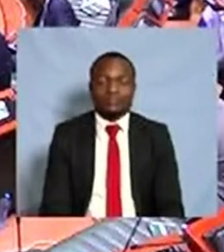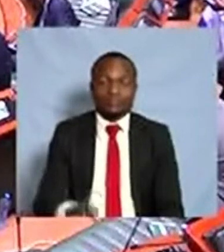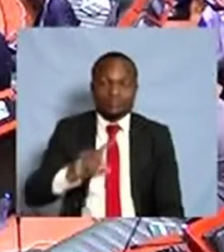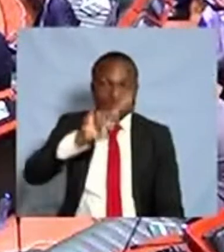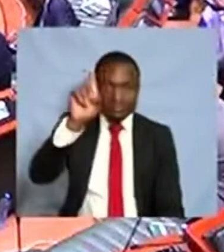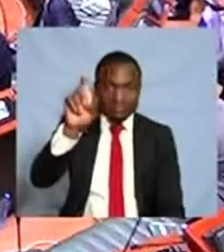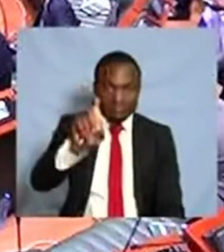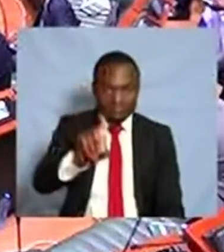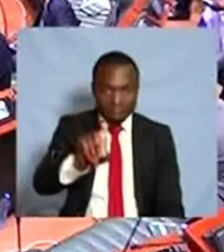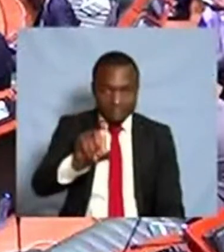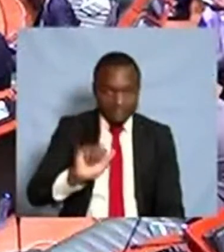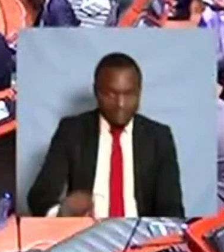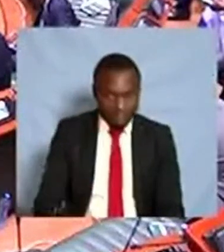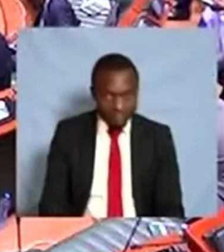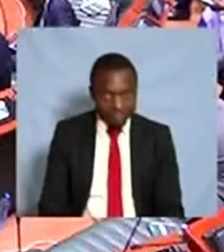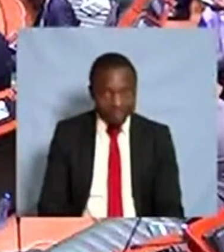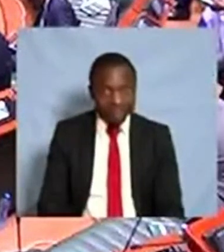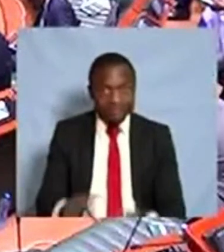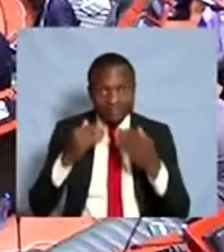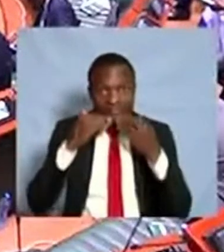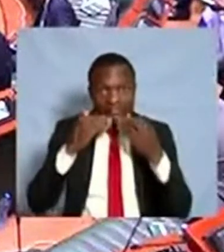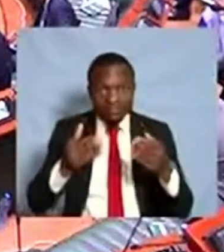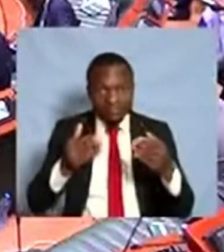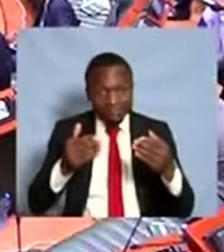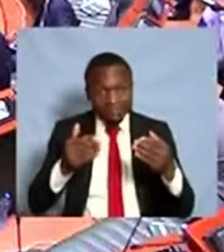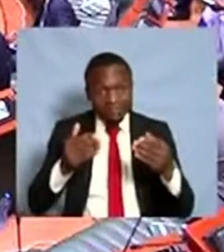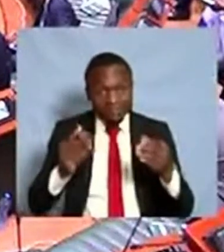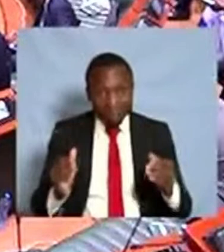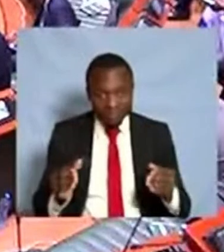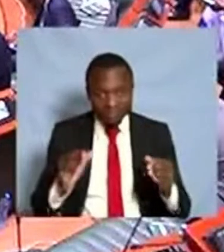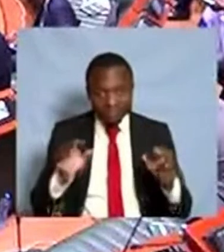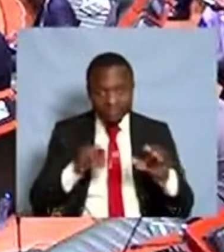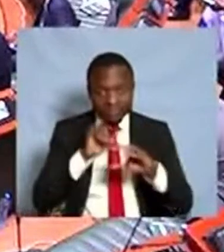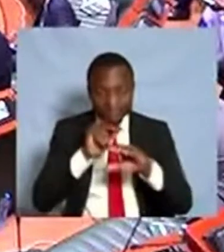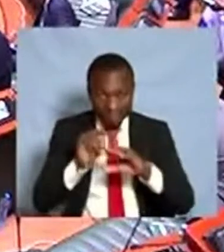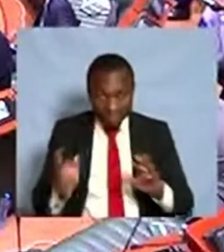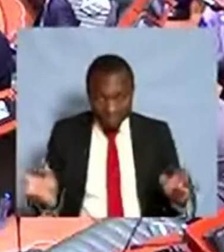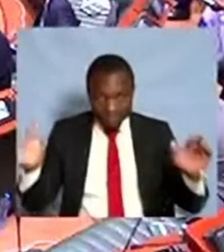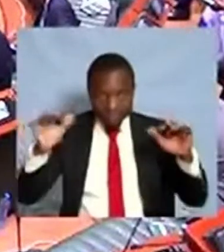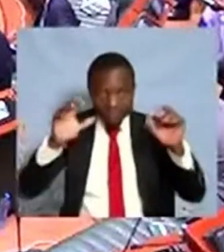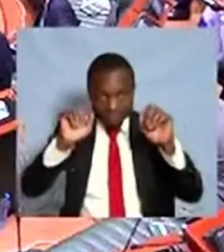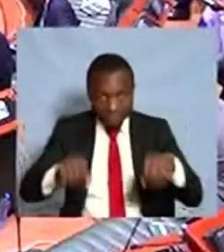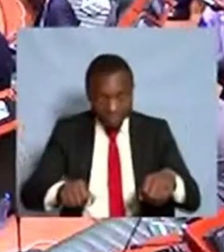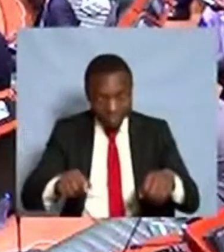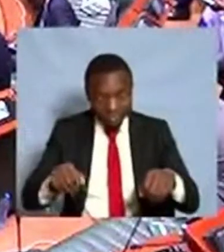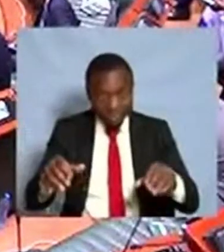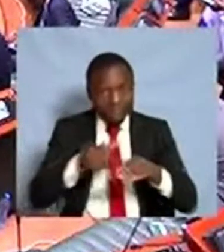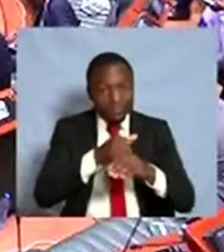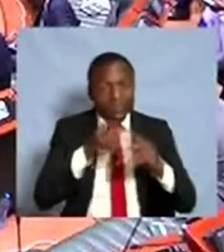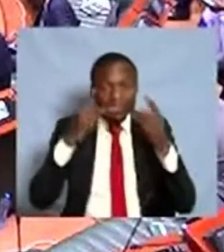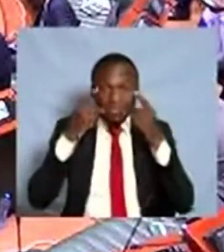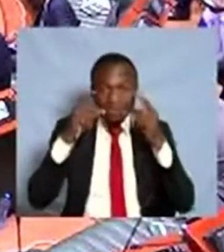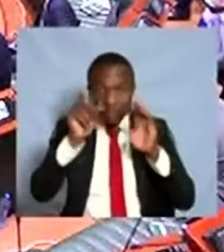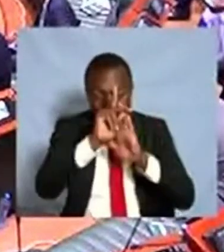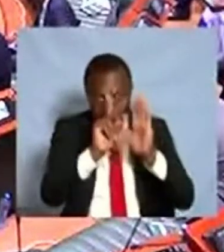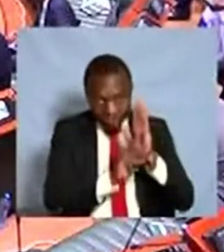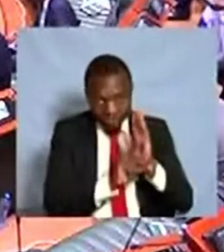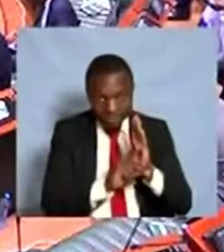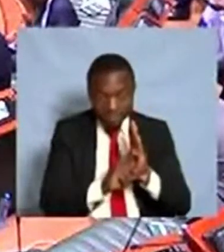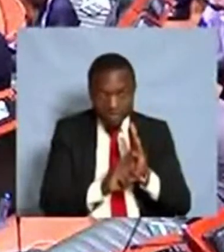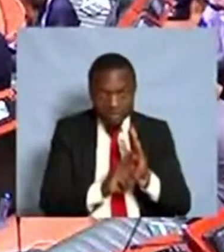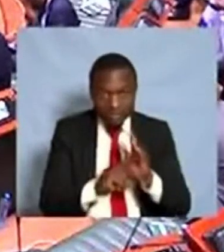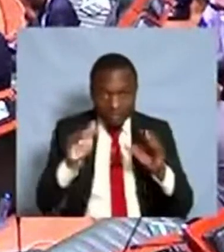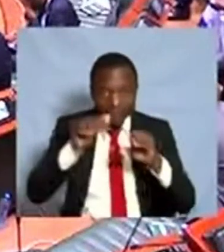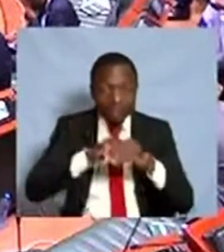The question is that the thanks of this assembly be recorded for the exposition of public policy contained in